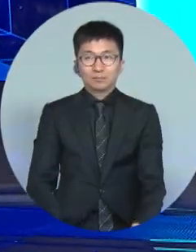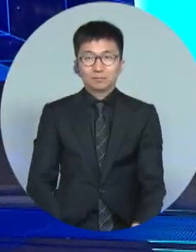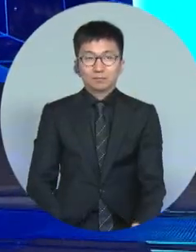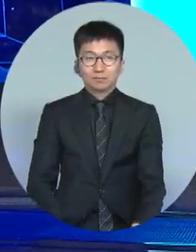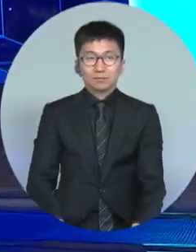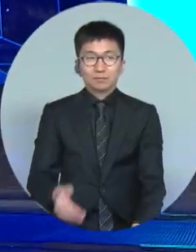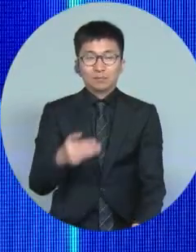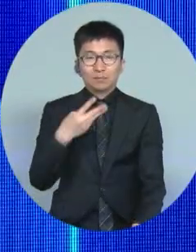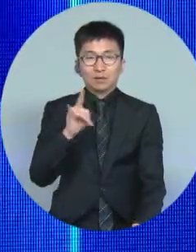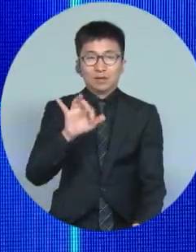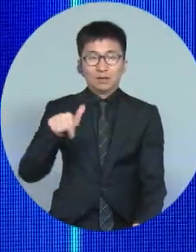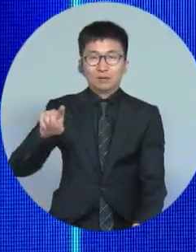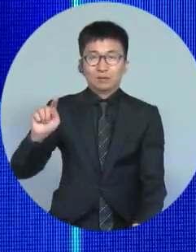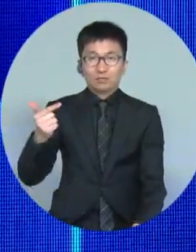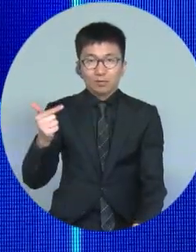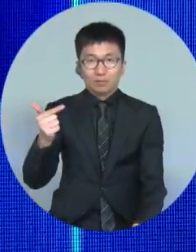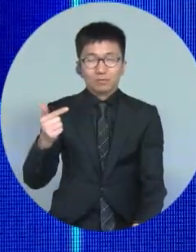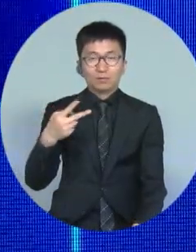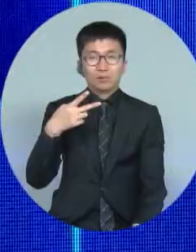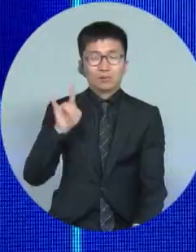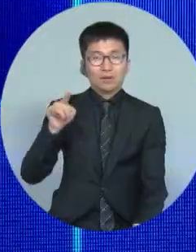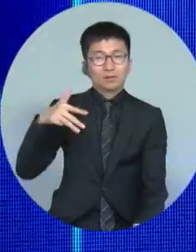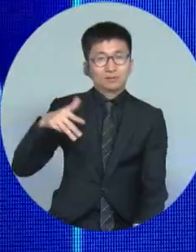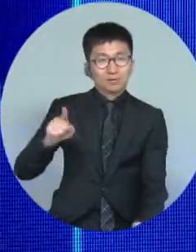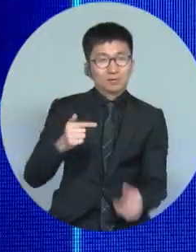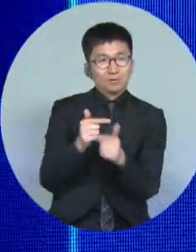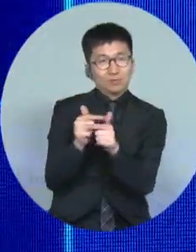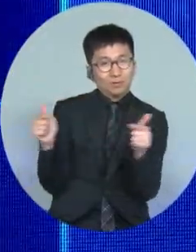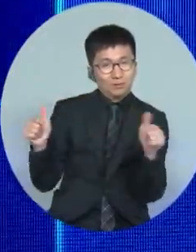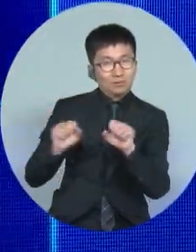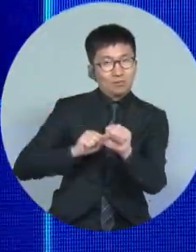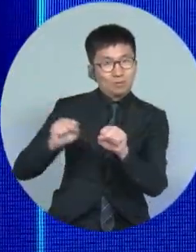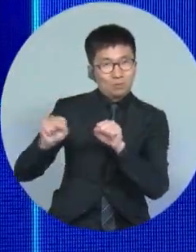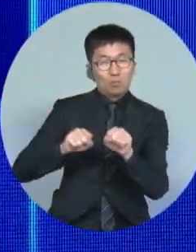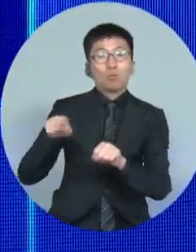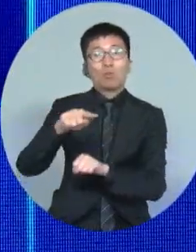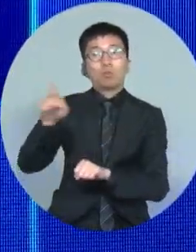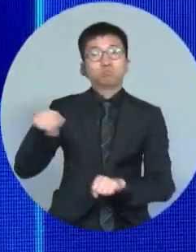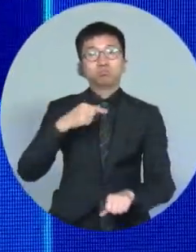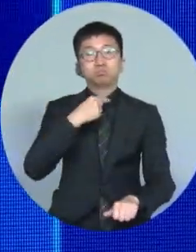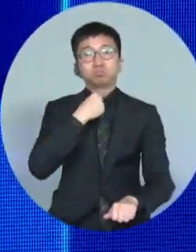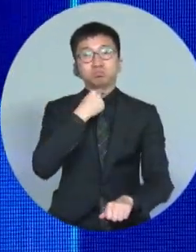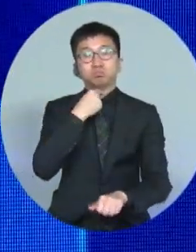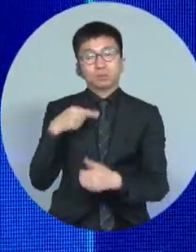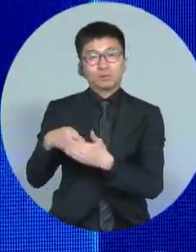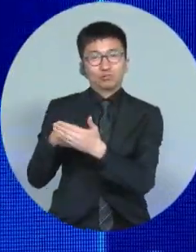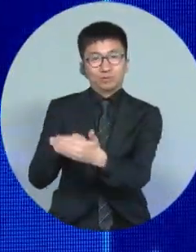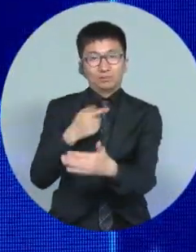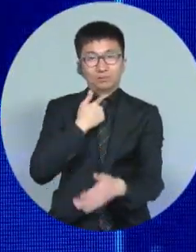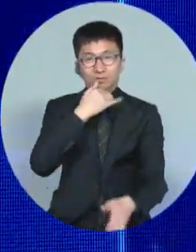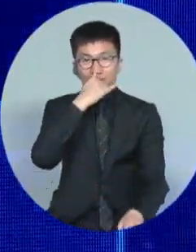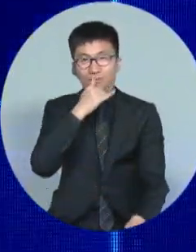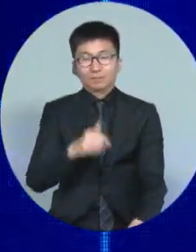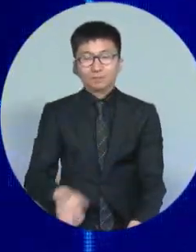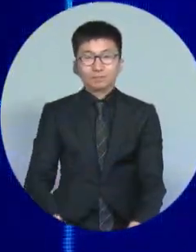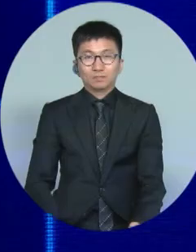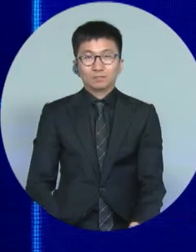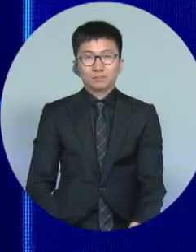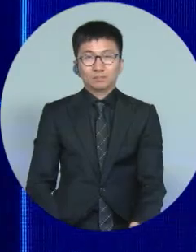neoliberalism. And it was essentially about free markets,